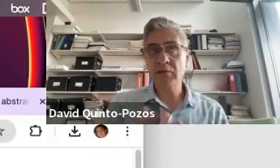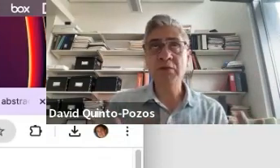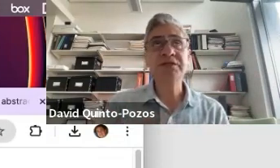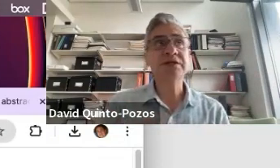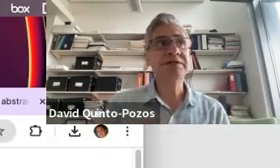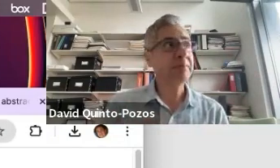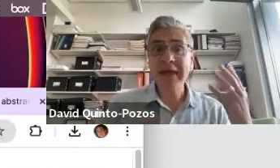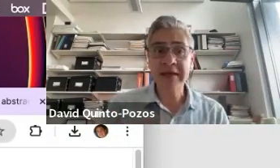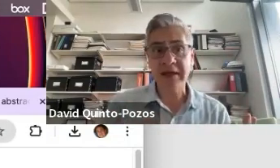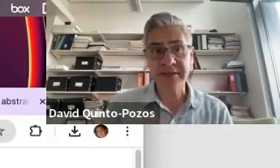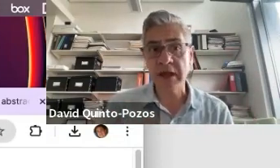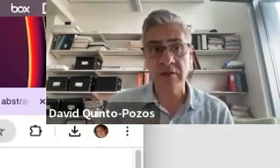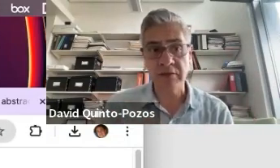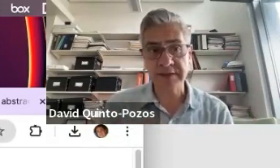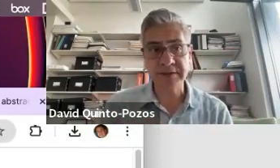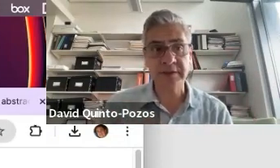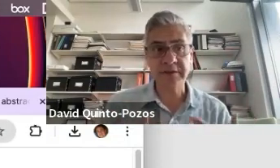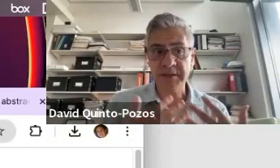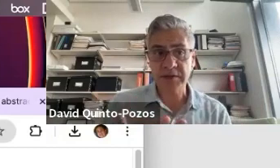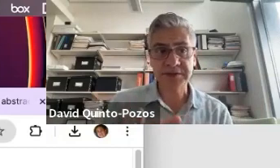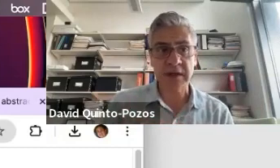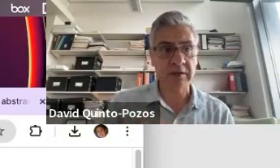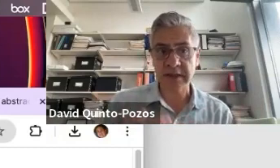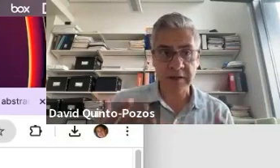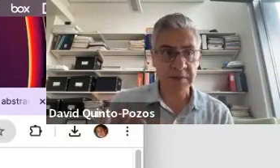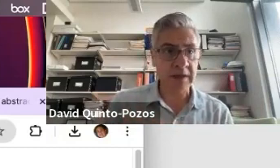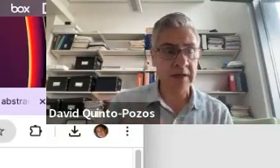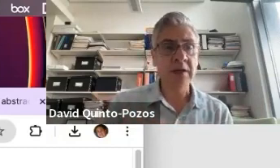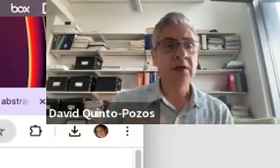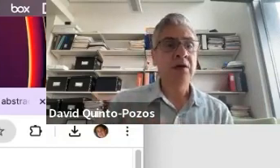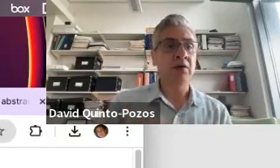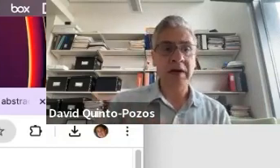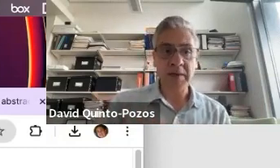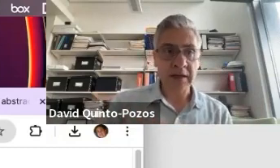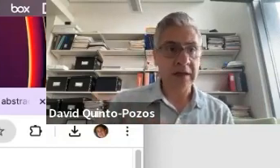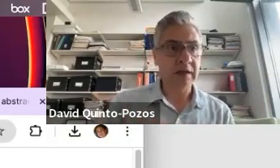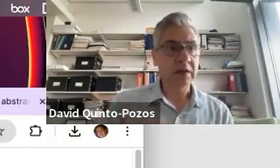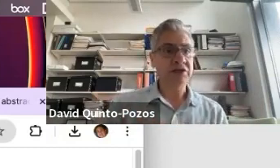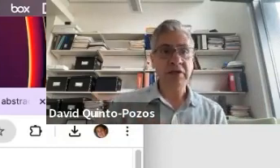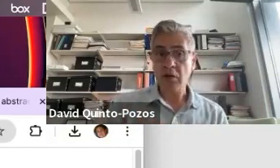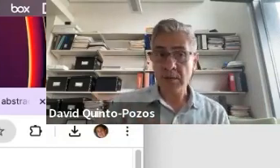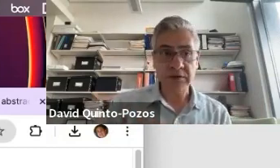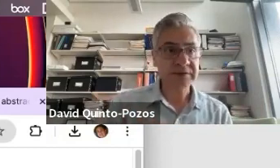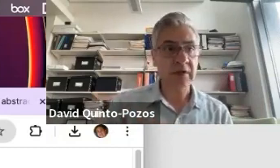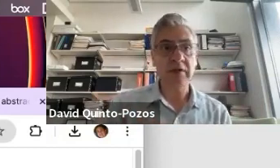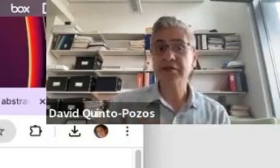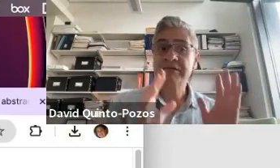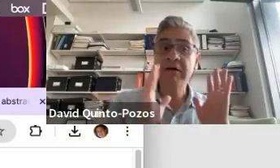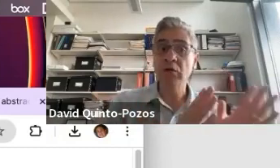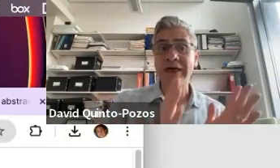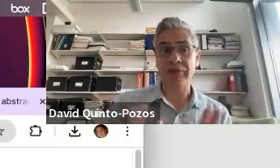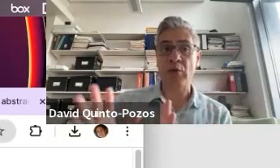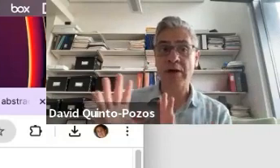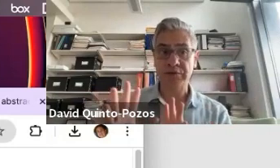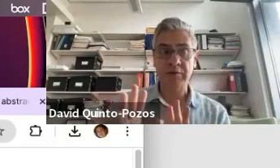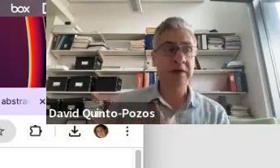But what I would suggest is that pick a style that's a typical style like APA or MLA, Chicago Manual style, and just